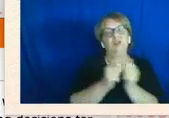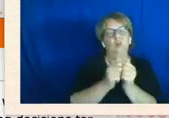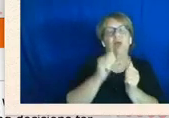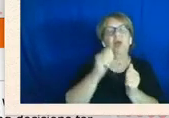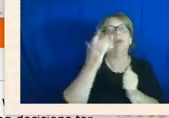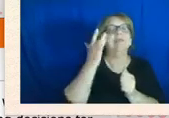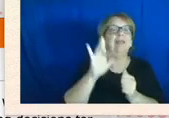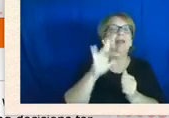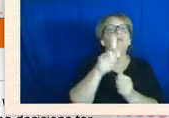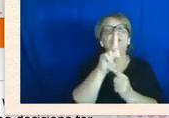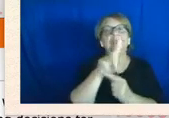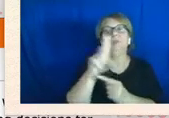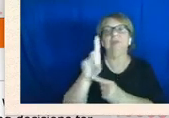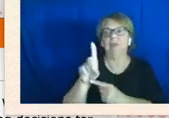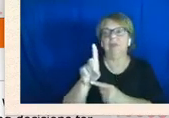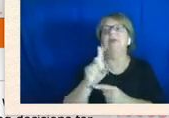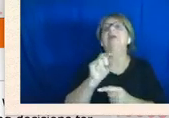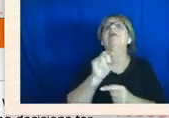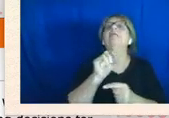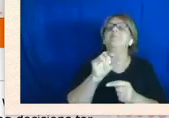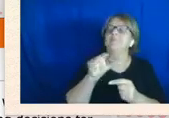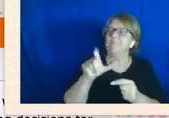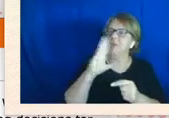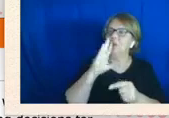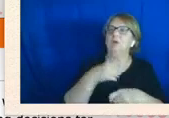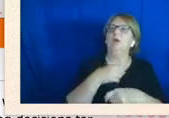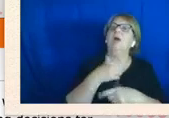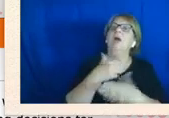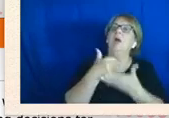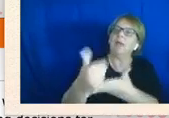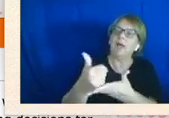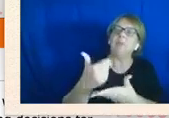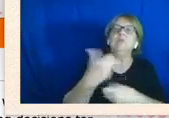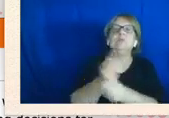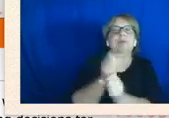is assisted in making decisions for themselves, it happens when